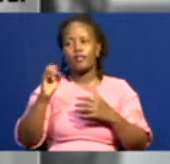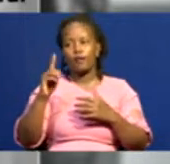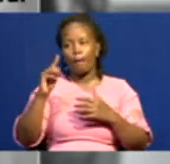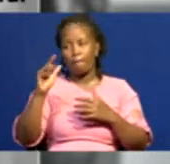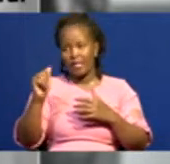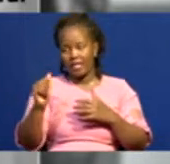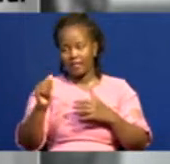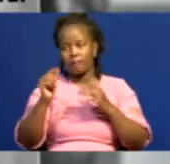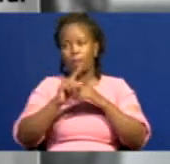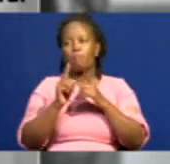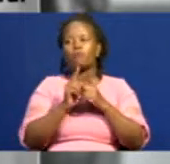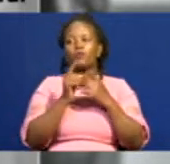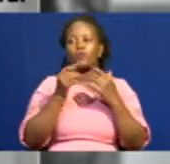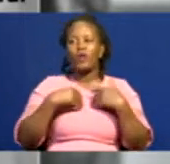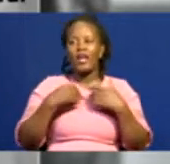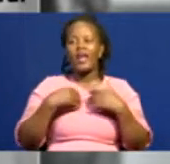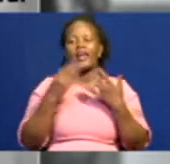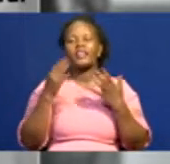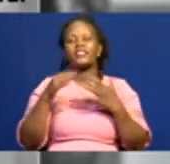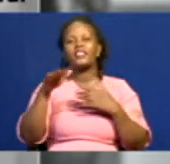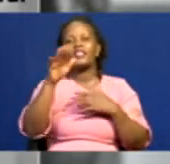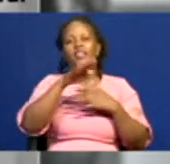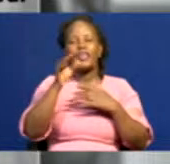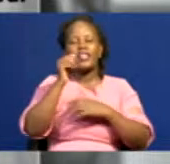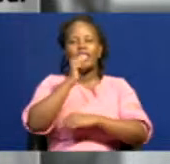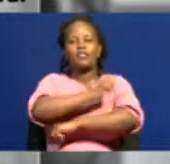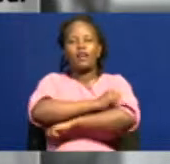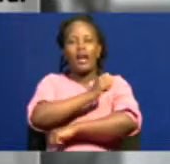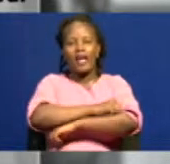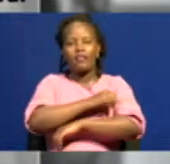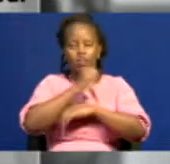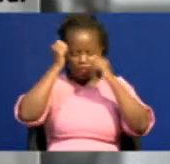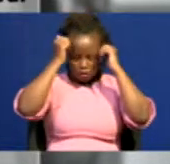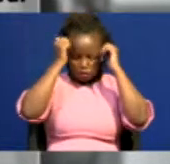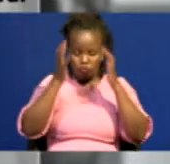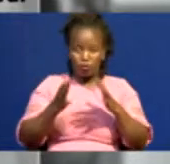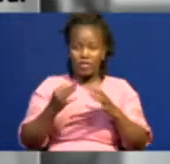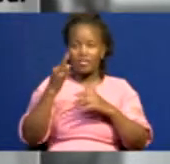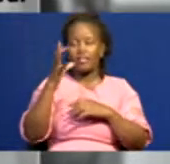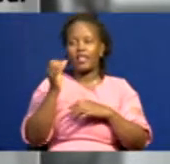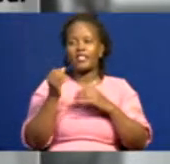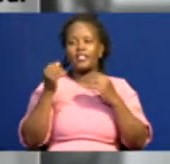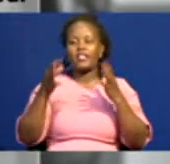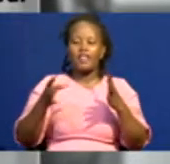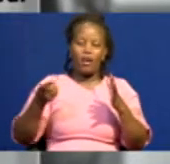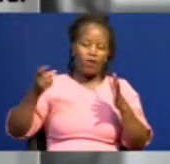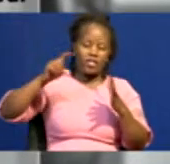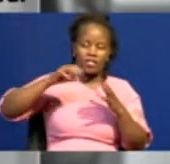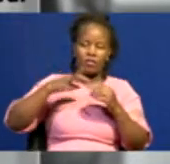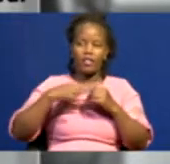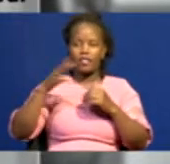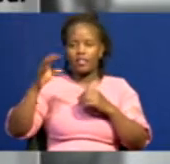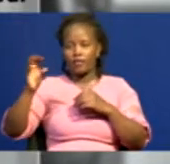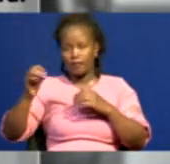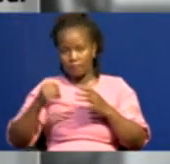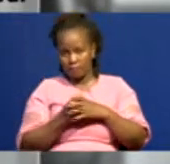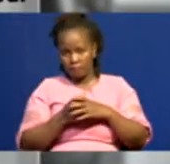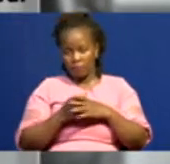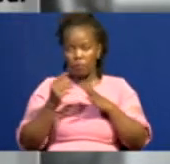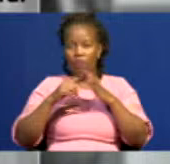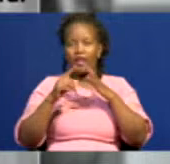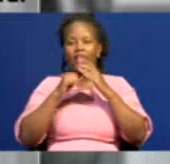to be set up with 30 students that has since increased to 800. As the Minister for Health, he